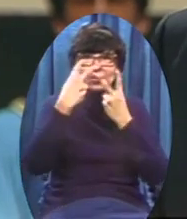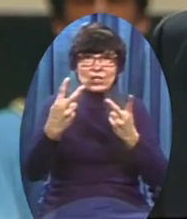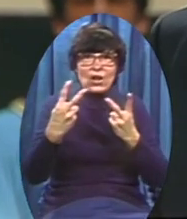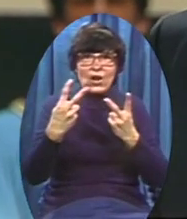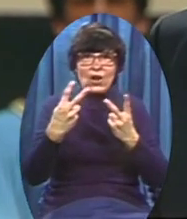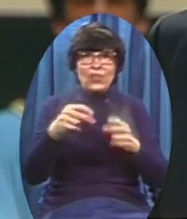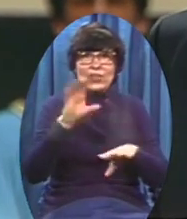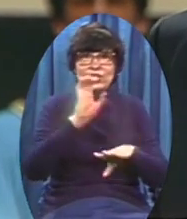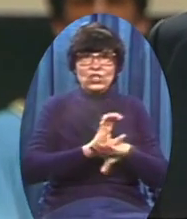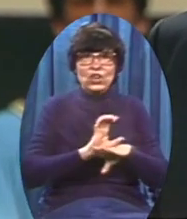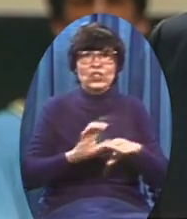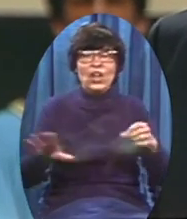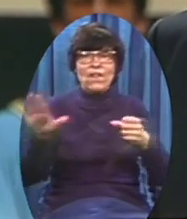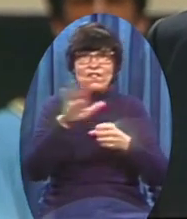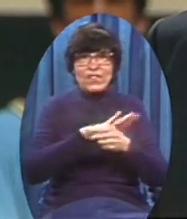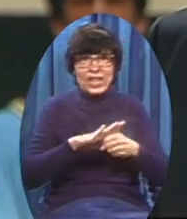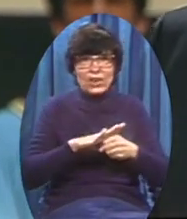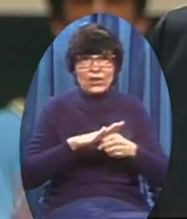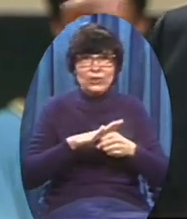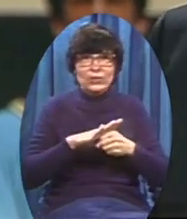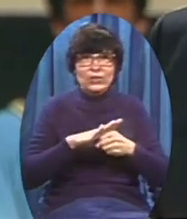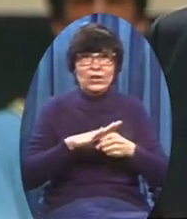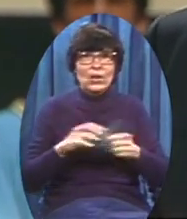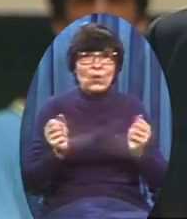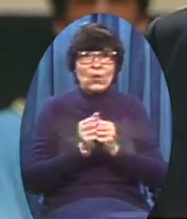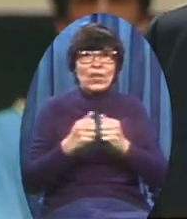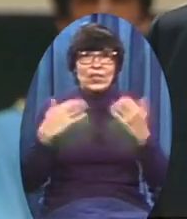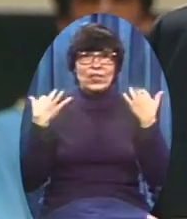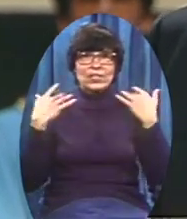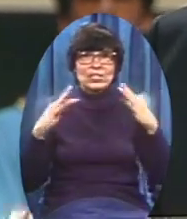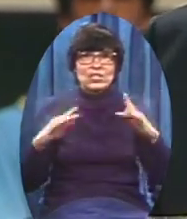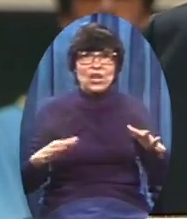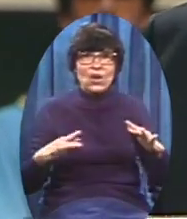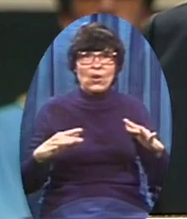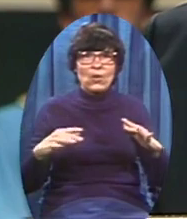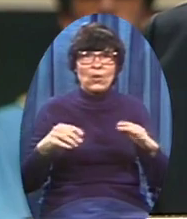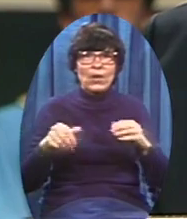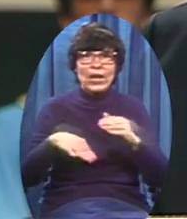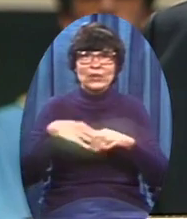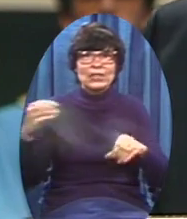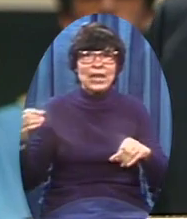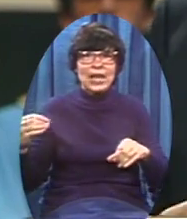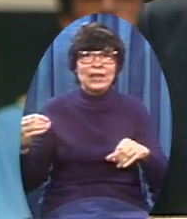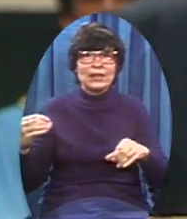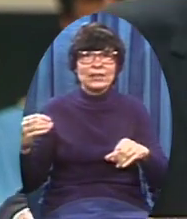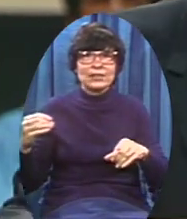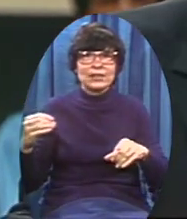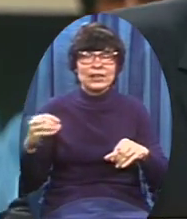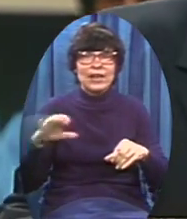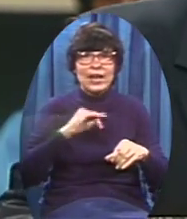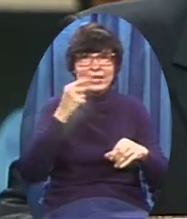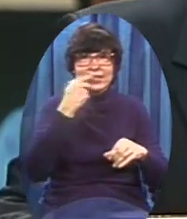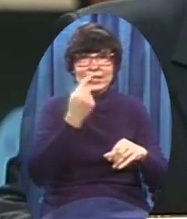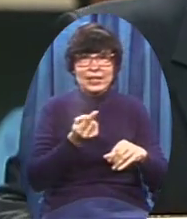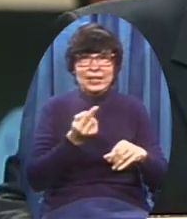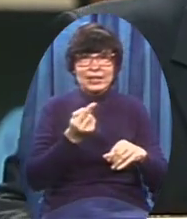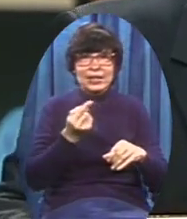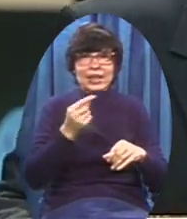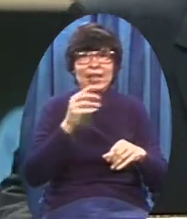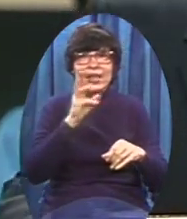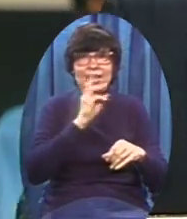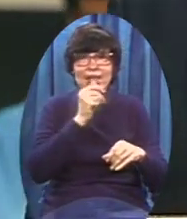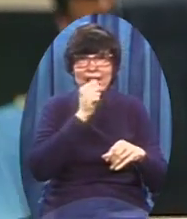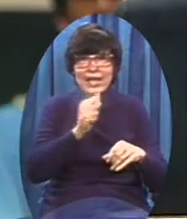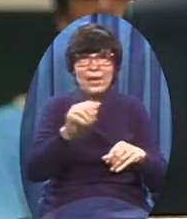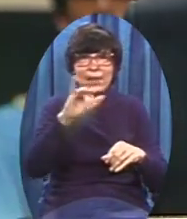church filled in the balcony and all over, I said, "Jerry, am I dreaming? Am